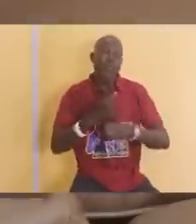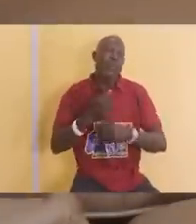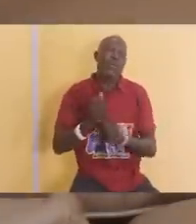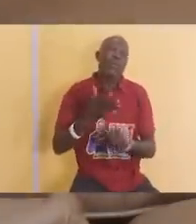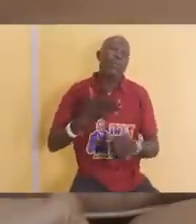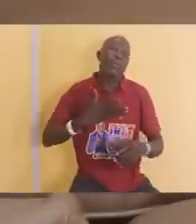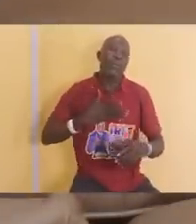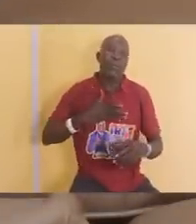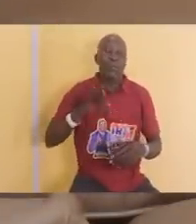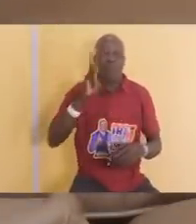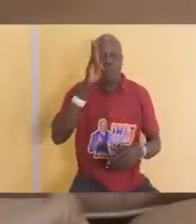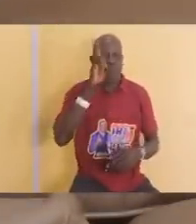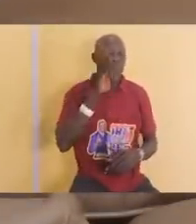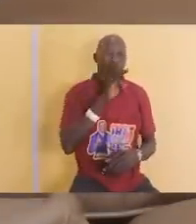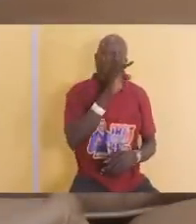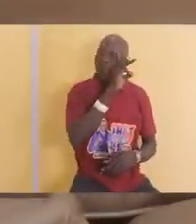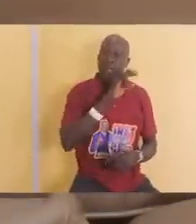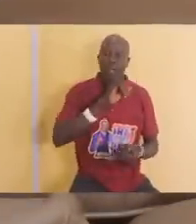ti mi se